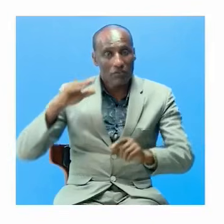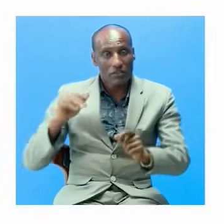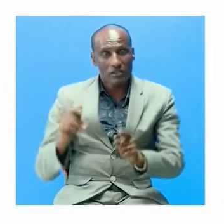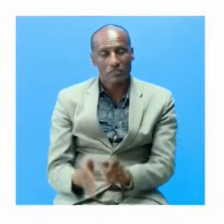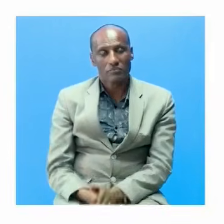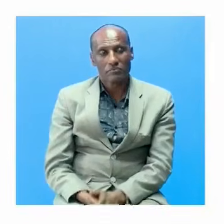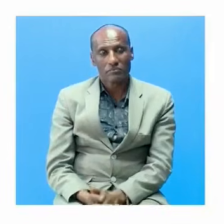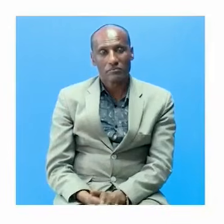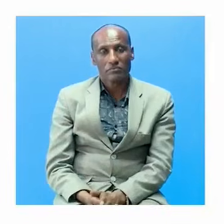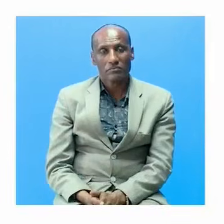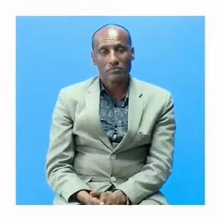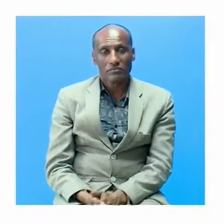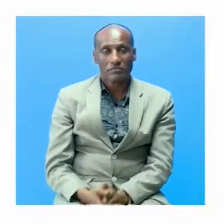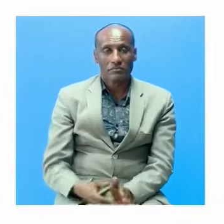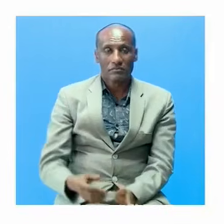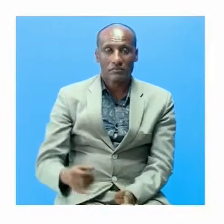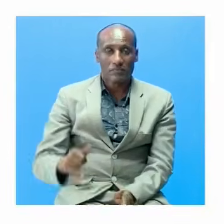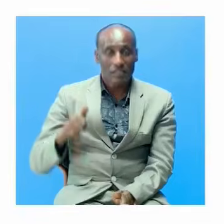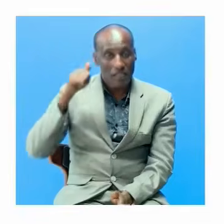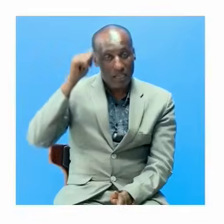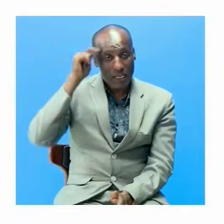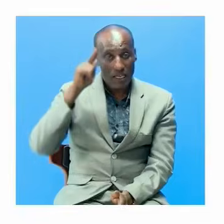traffic.